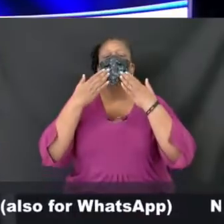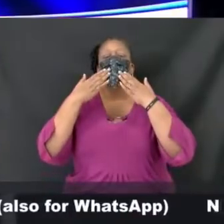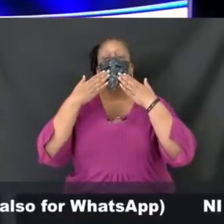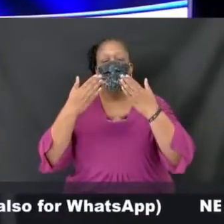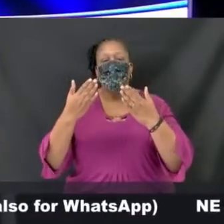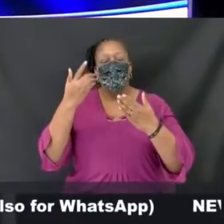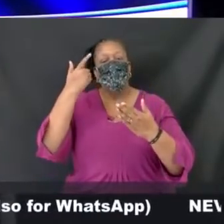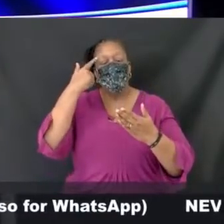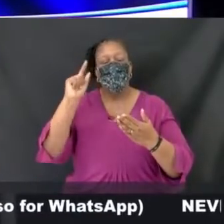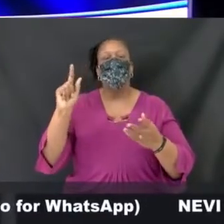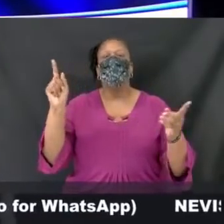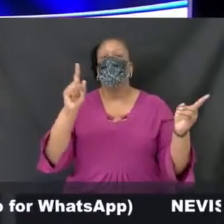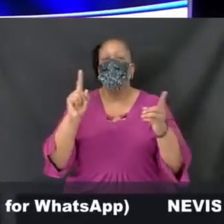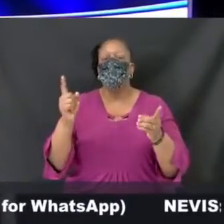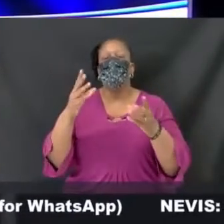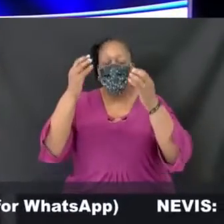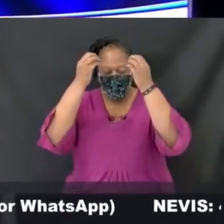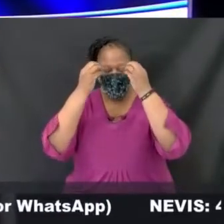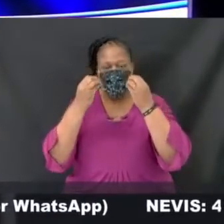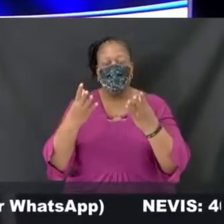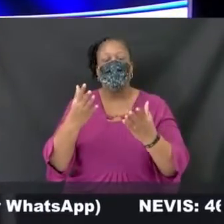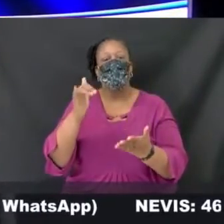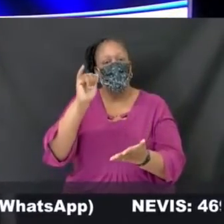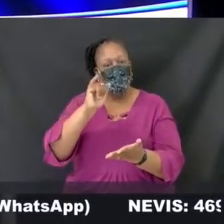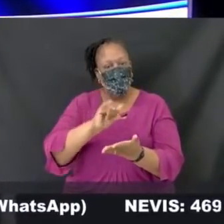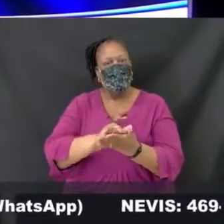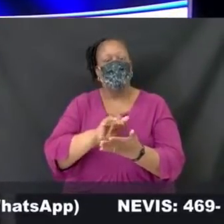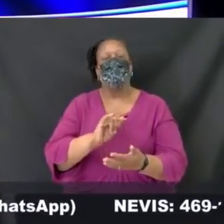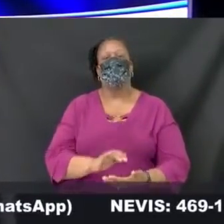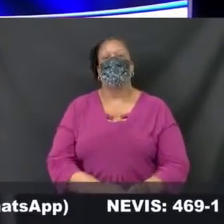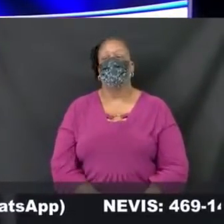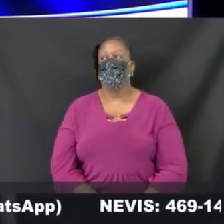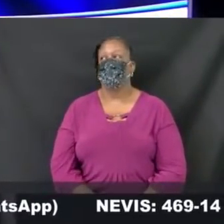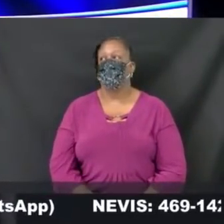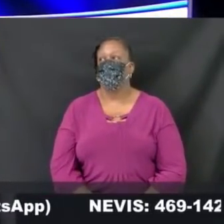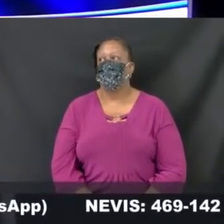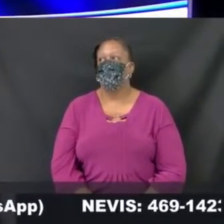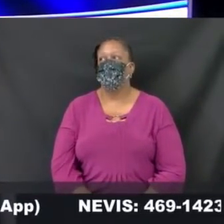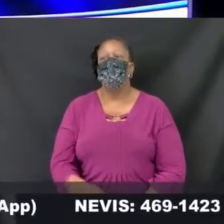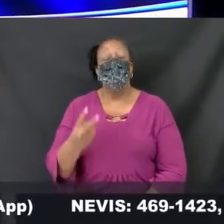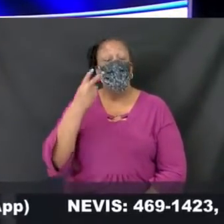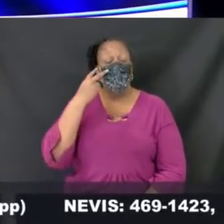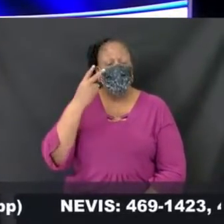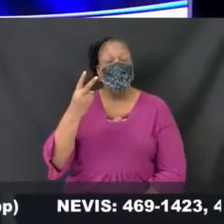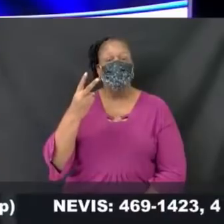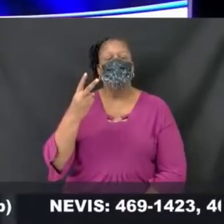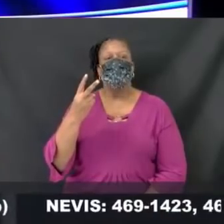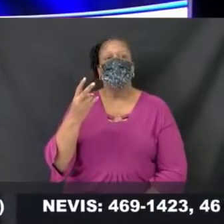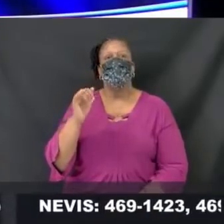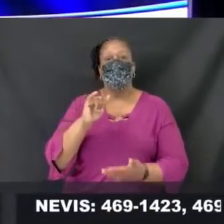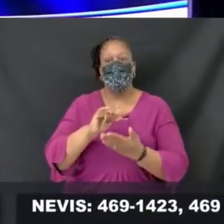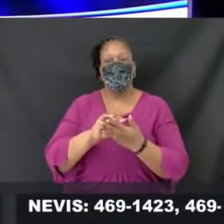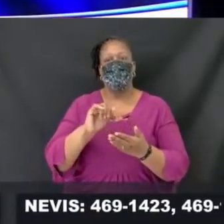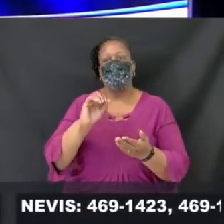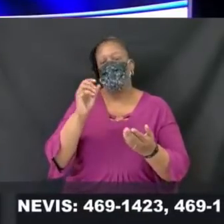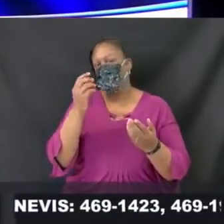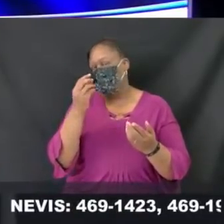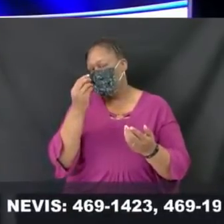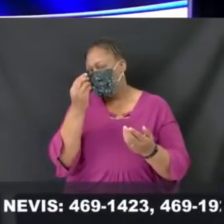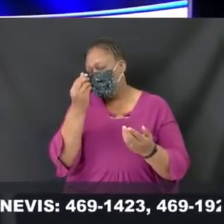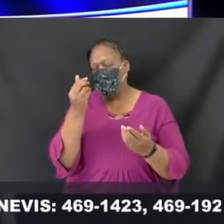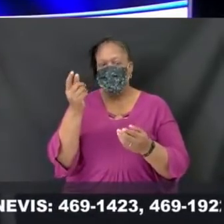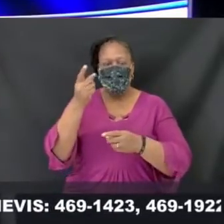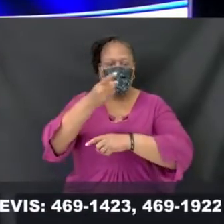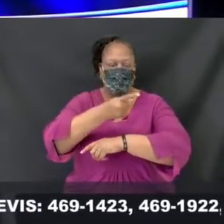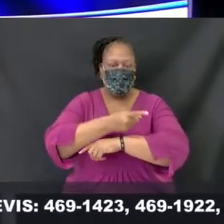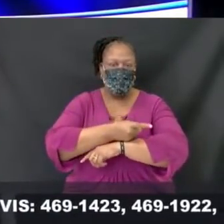for adhering to the regulations. We have seen that over the last couple of days, we continue